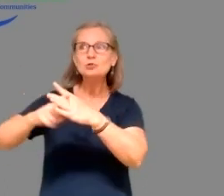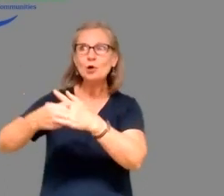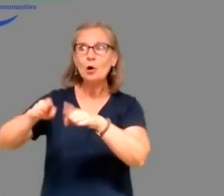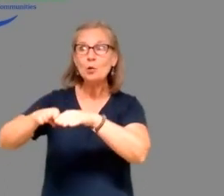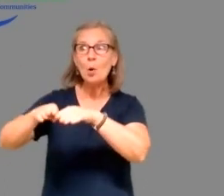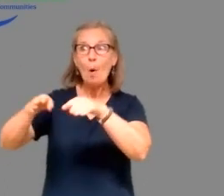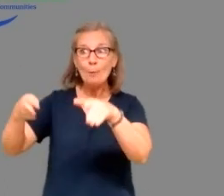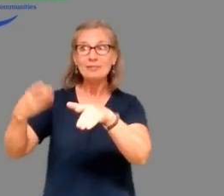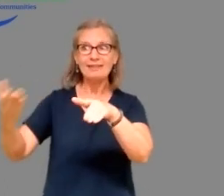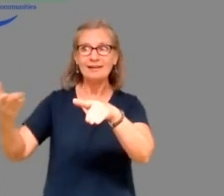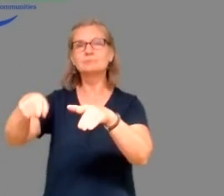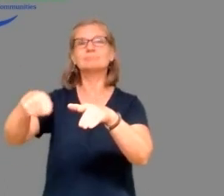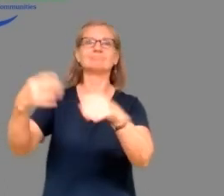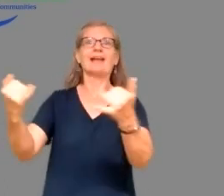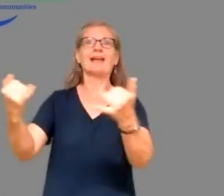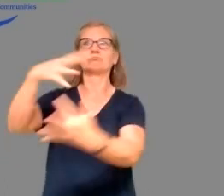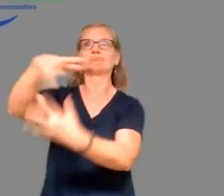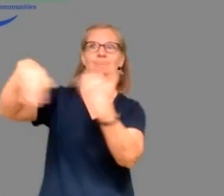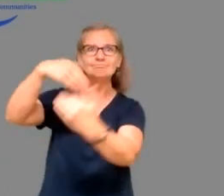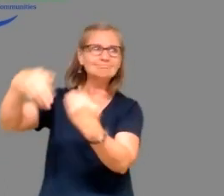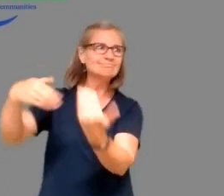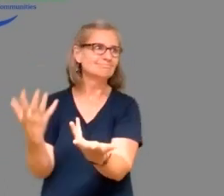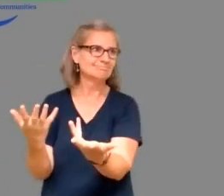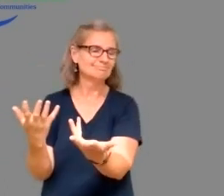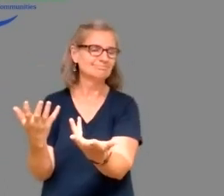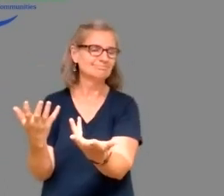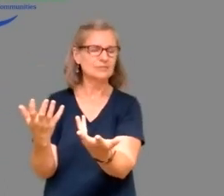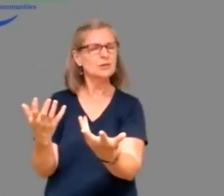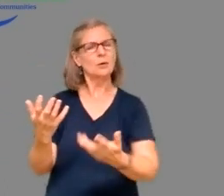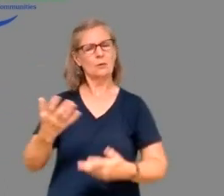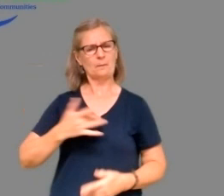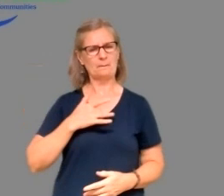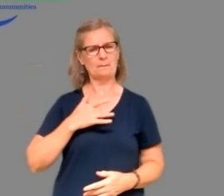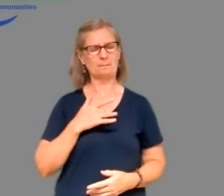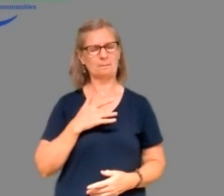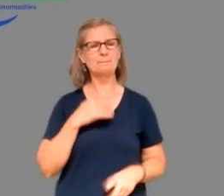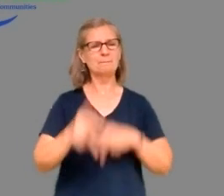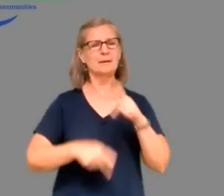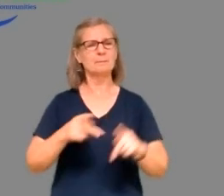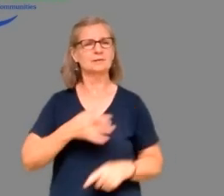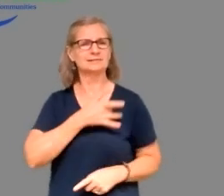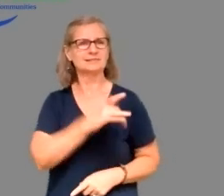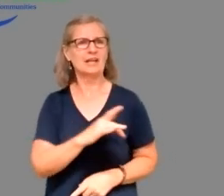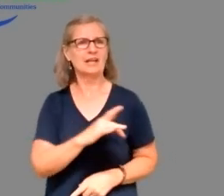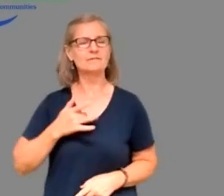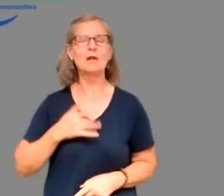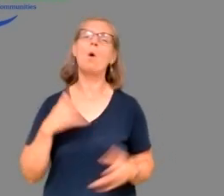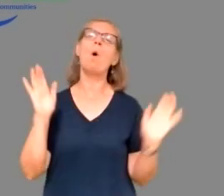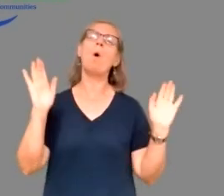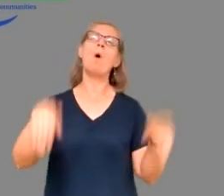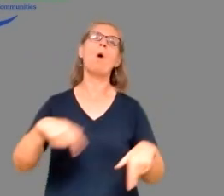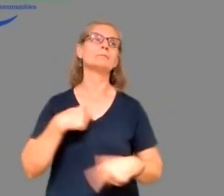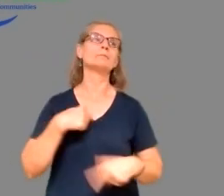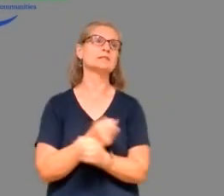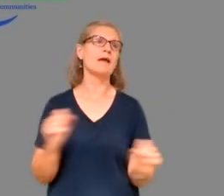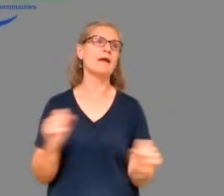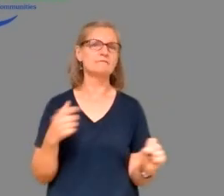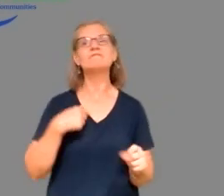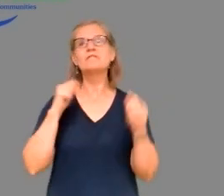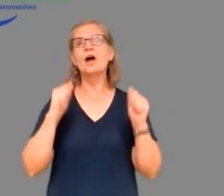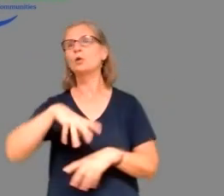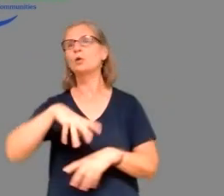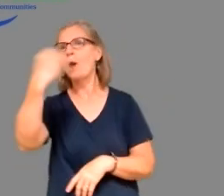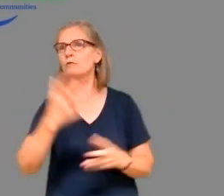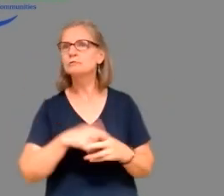think, you know, we've talked before about a false sense of security. People are like, okay, yeah, now I can go out, but you gotta keep doing the things